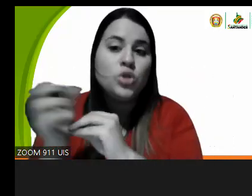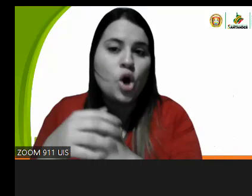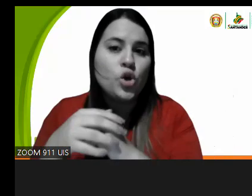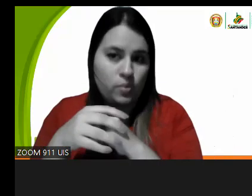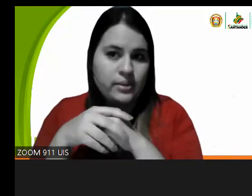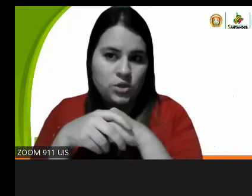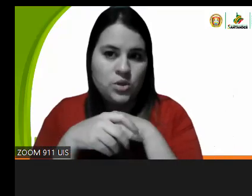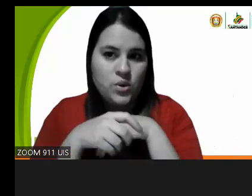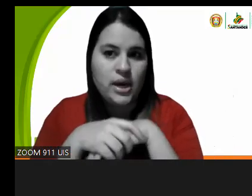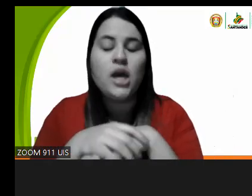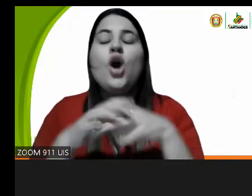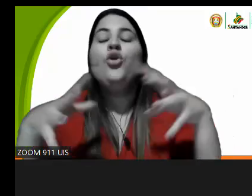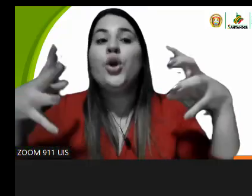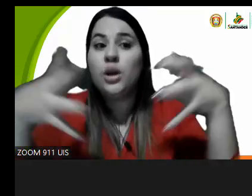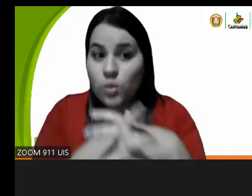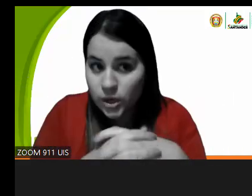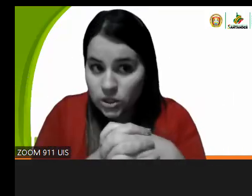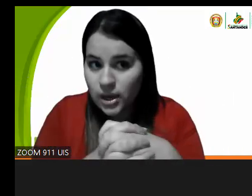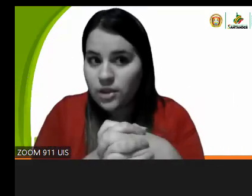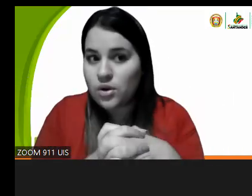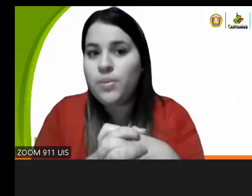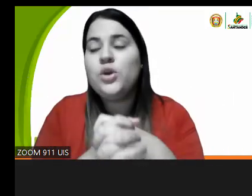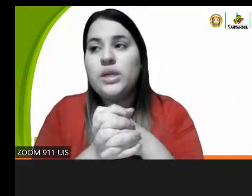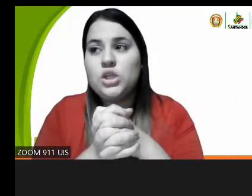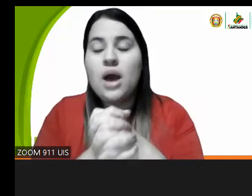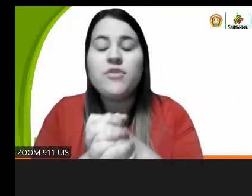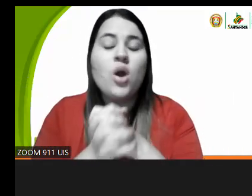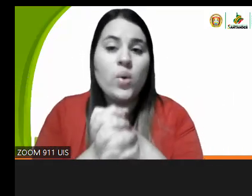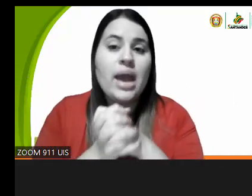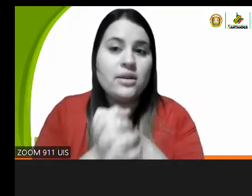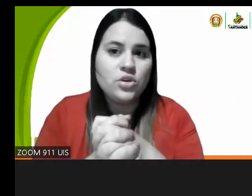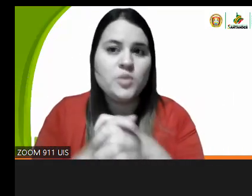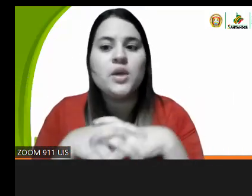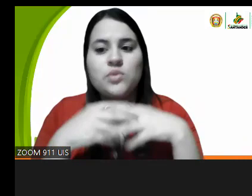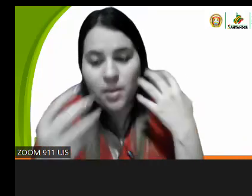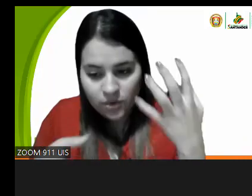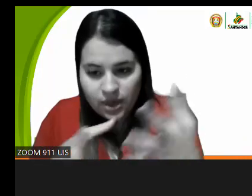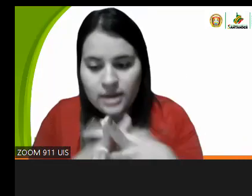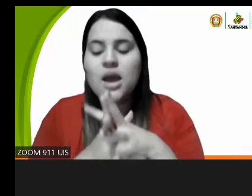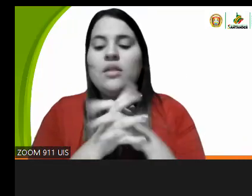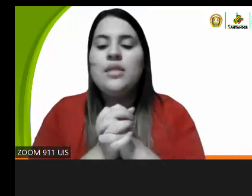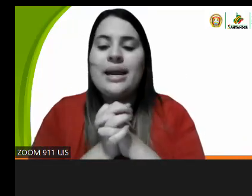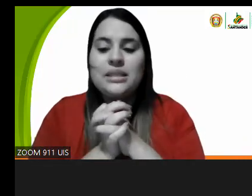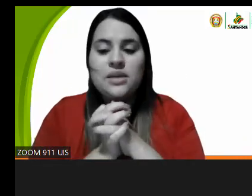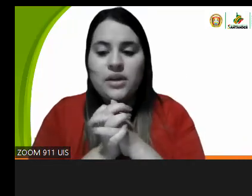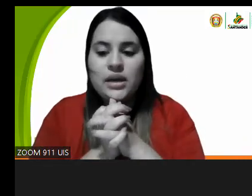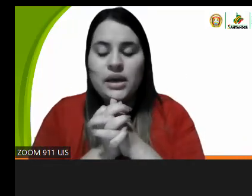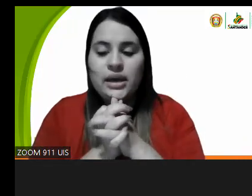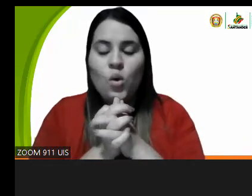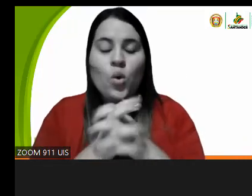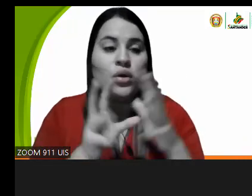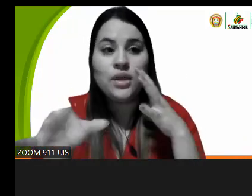your own document, okay? You're going to be working together, but you need to have your own answers, because remember that